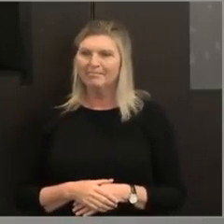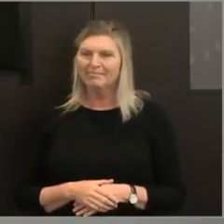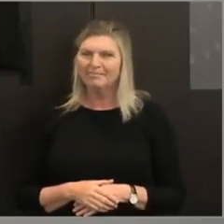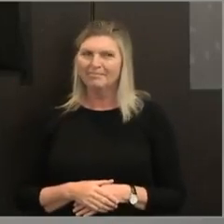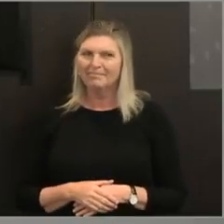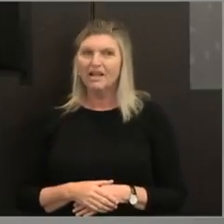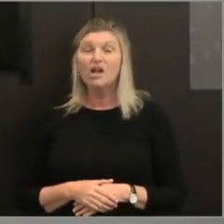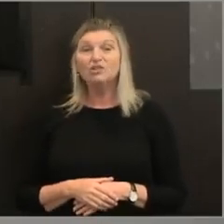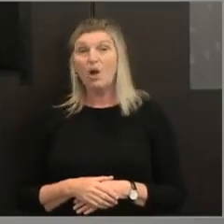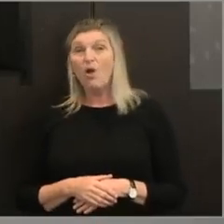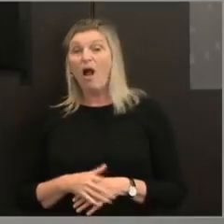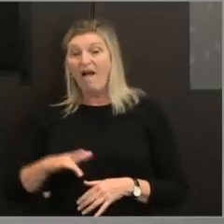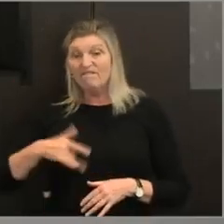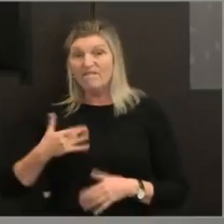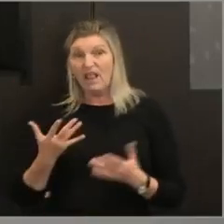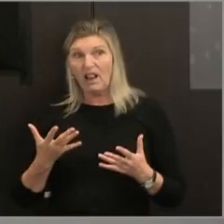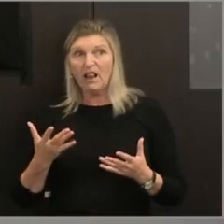as cultural genocide.